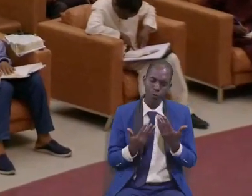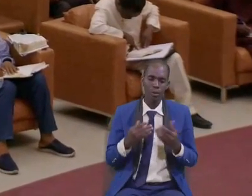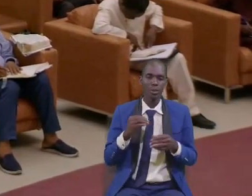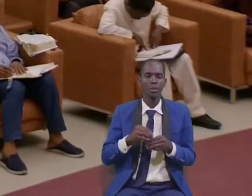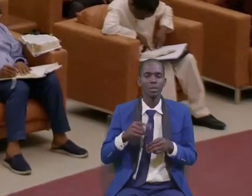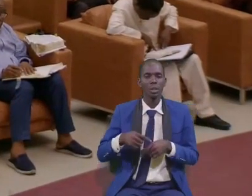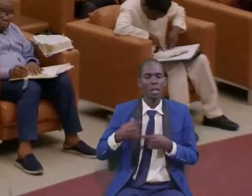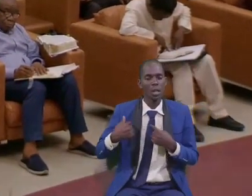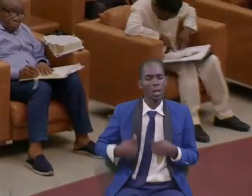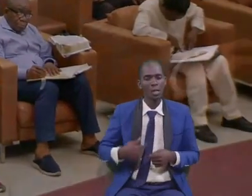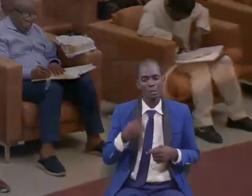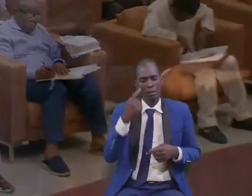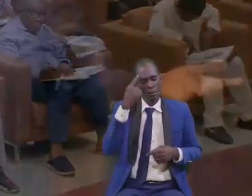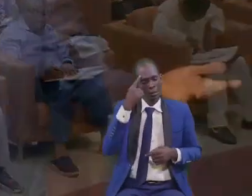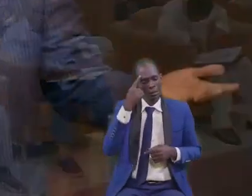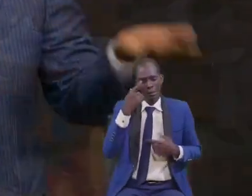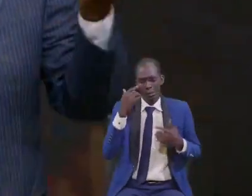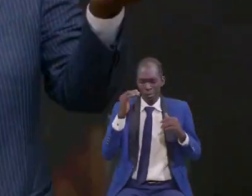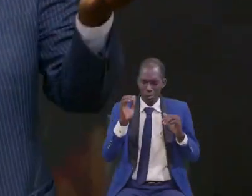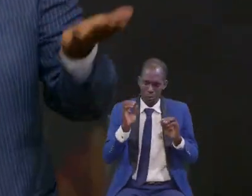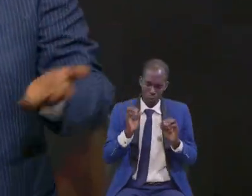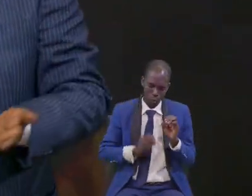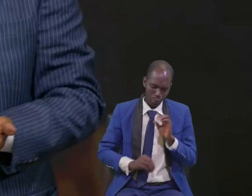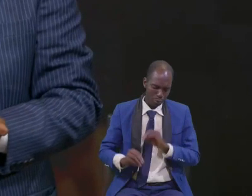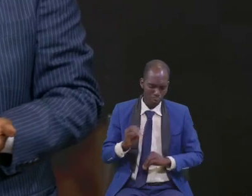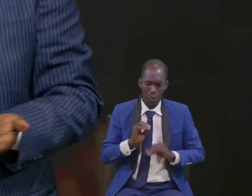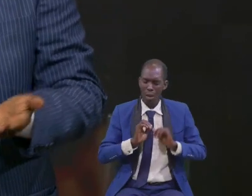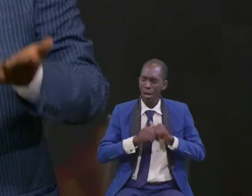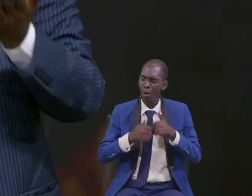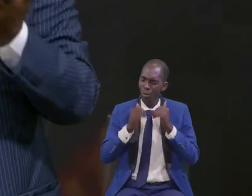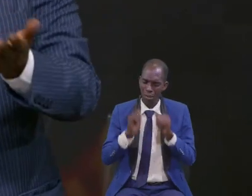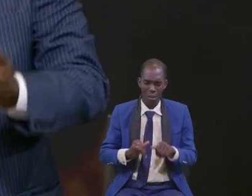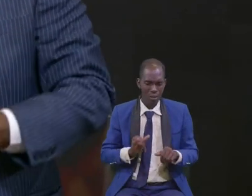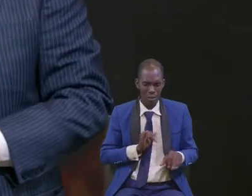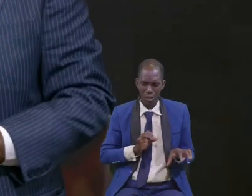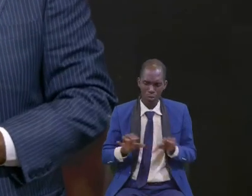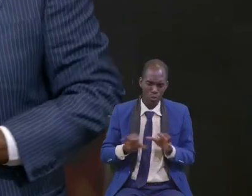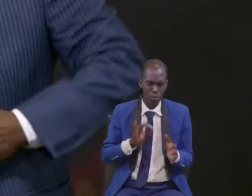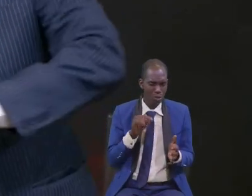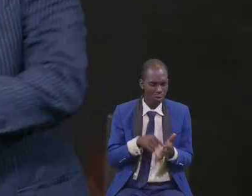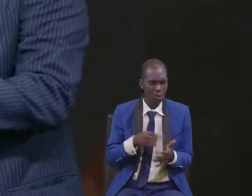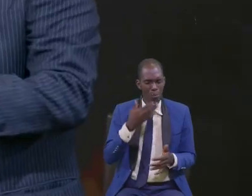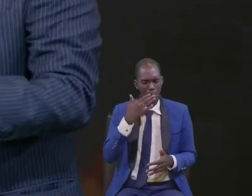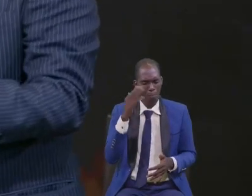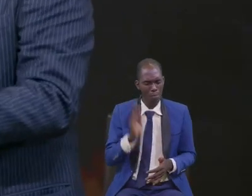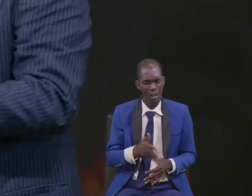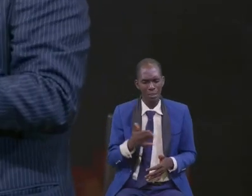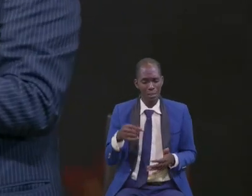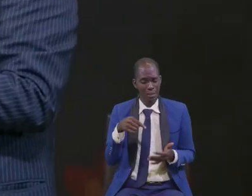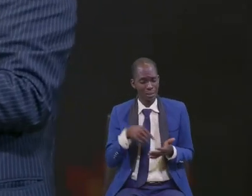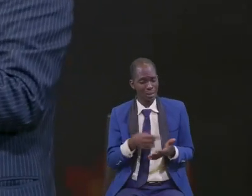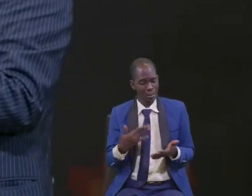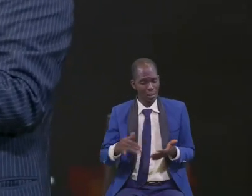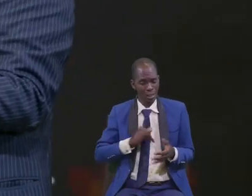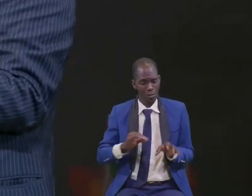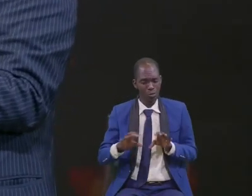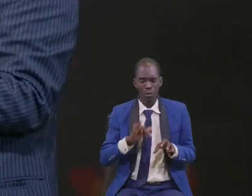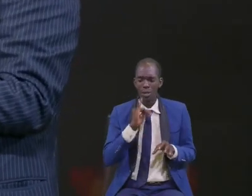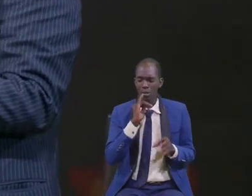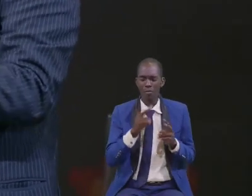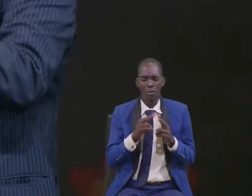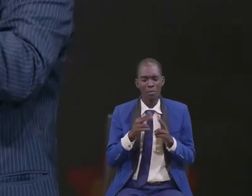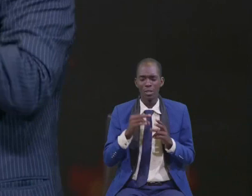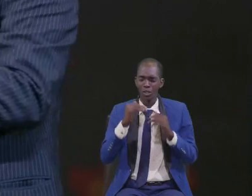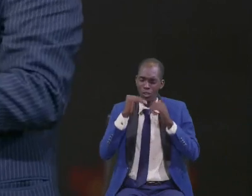says, how could I do that? This is shameful. This is terrible. This is going to earn